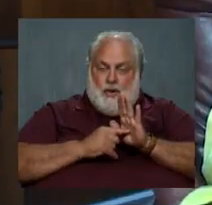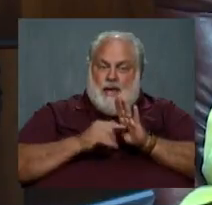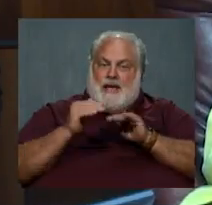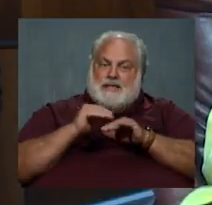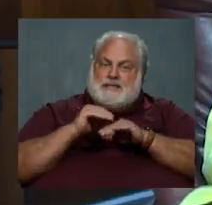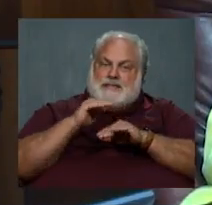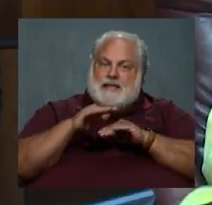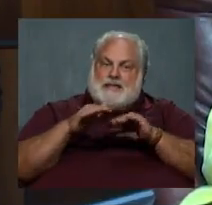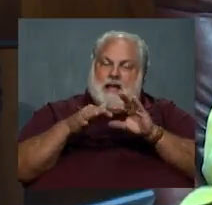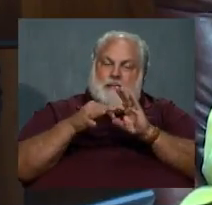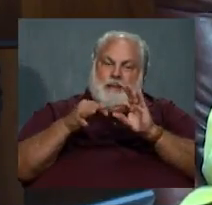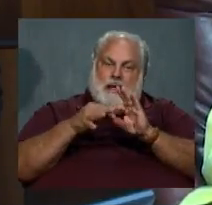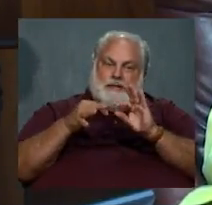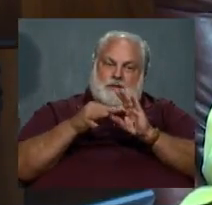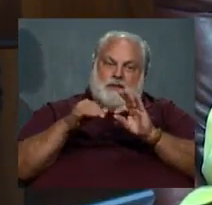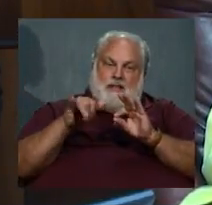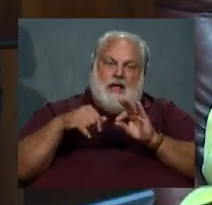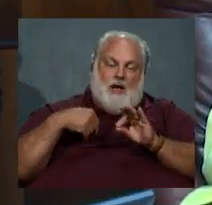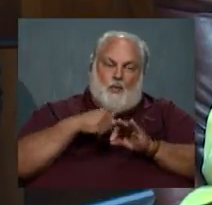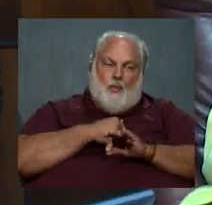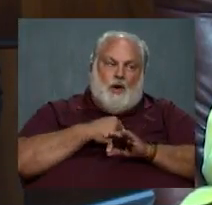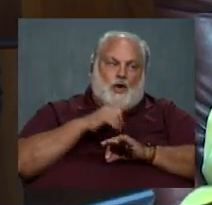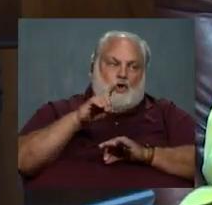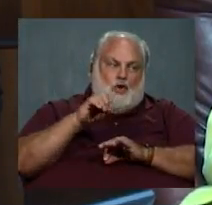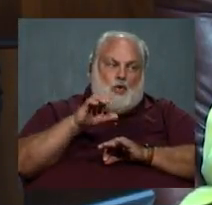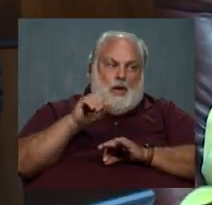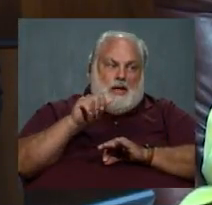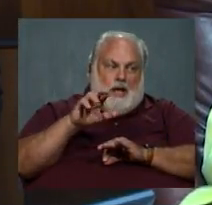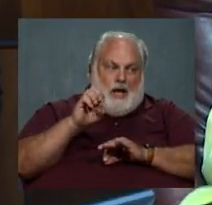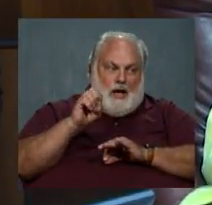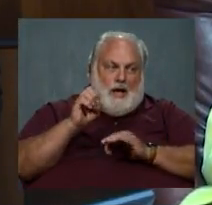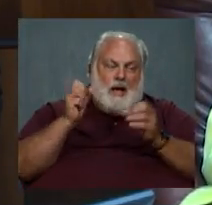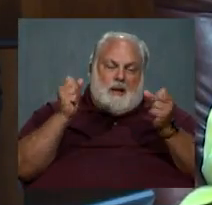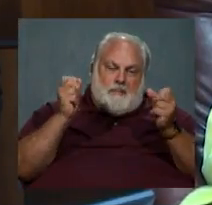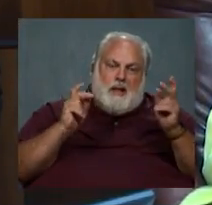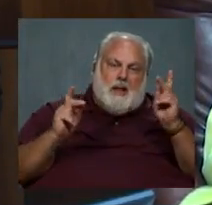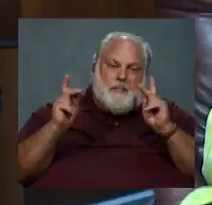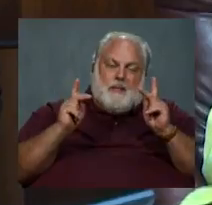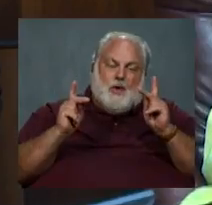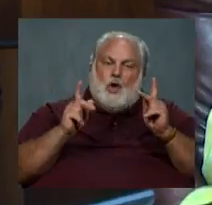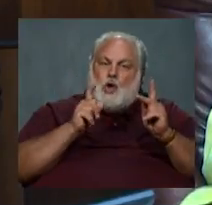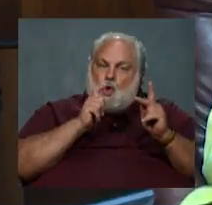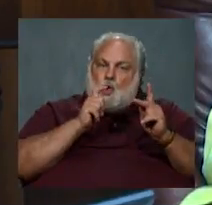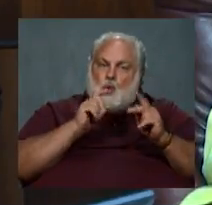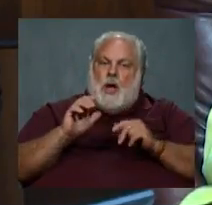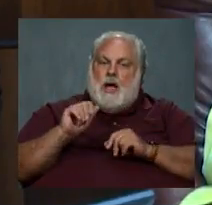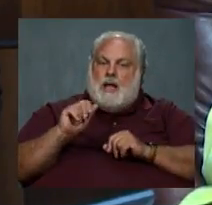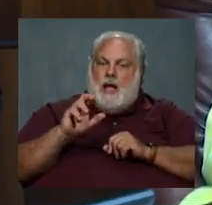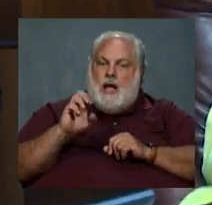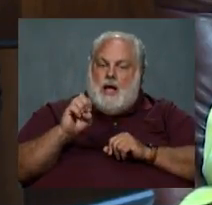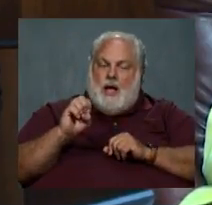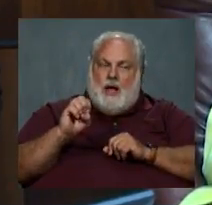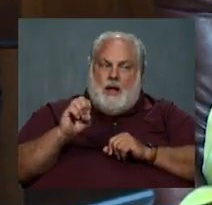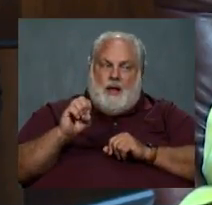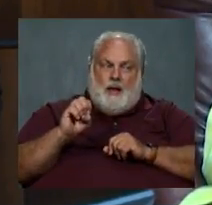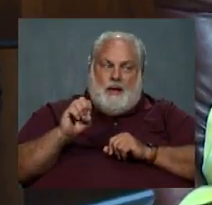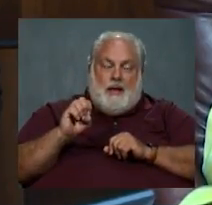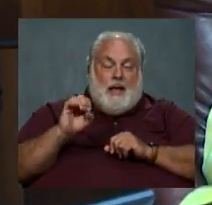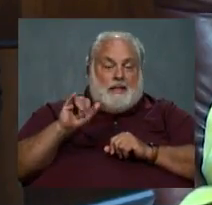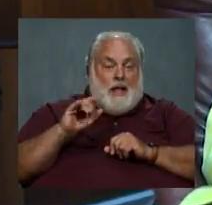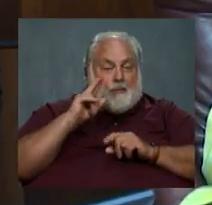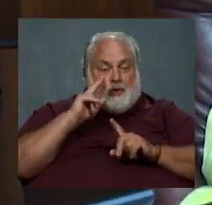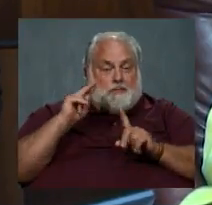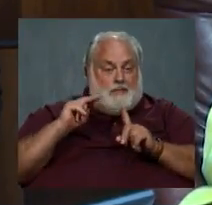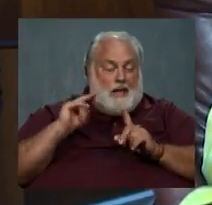a message that we care, and that there are a lot of people in the community who care. And I think that while that might be perceived